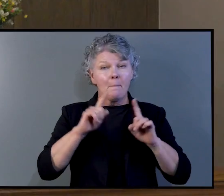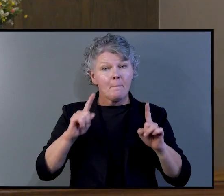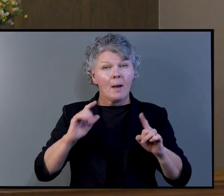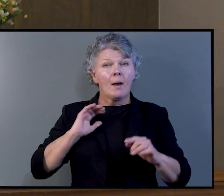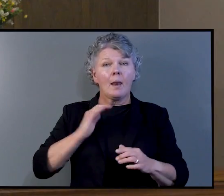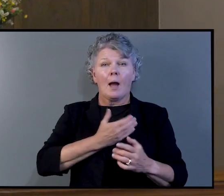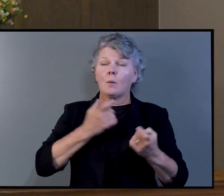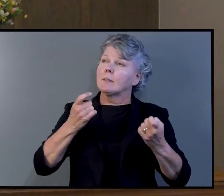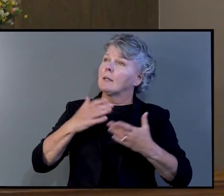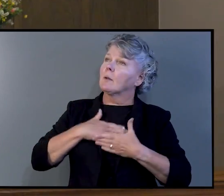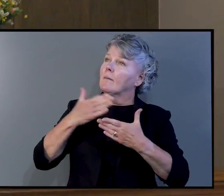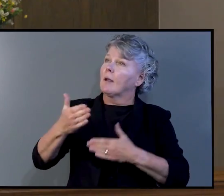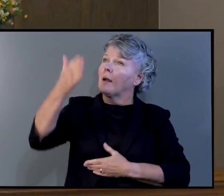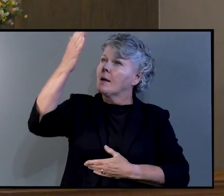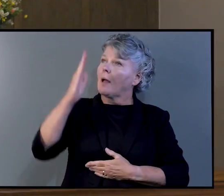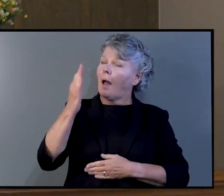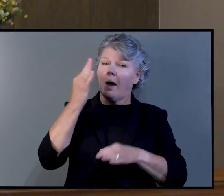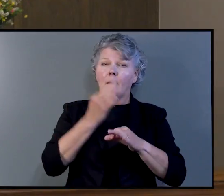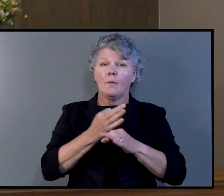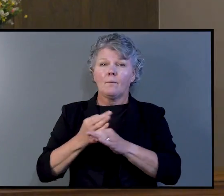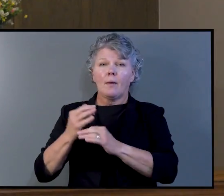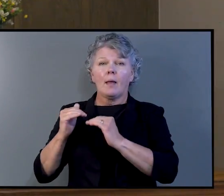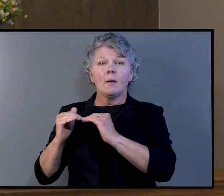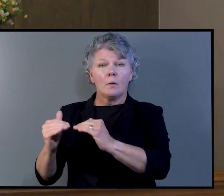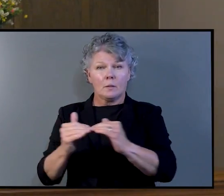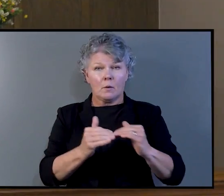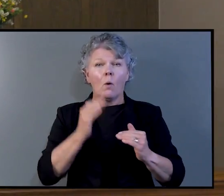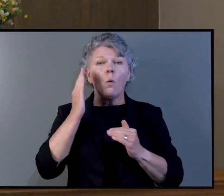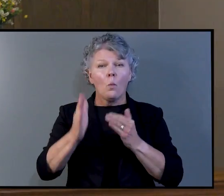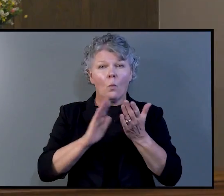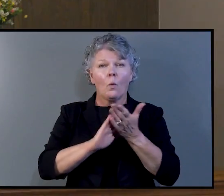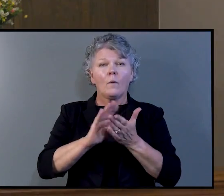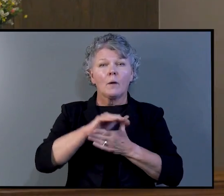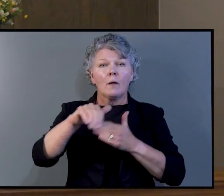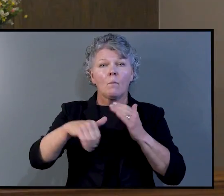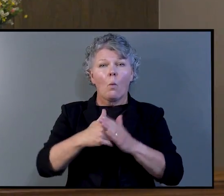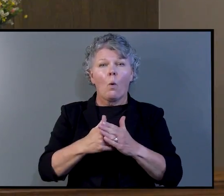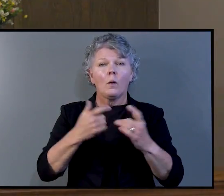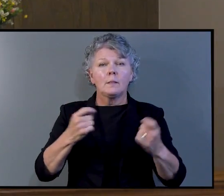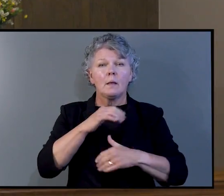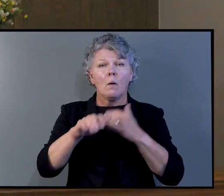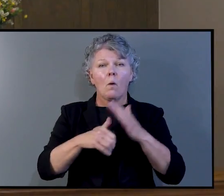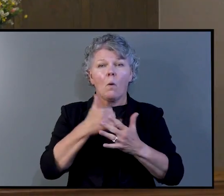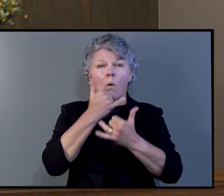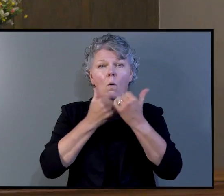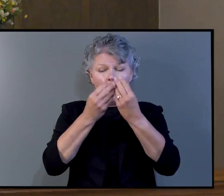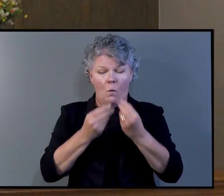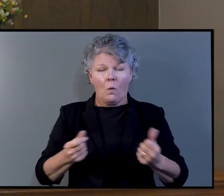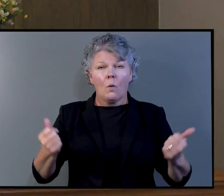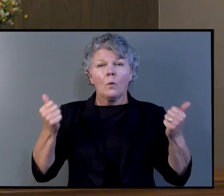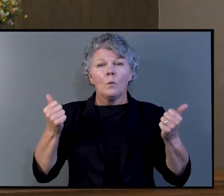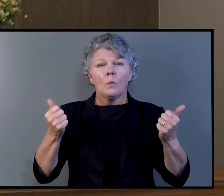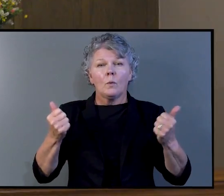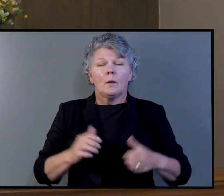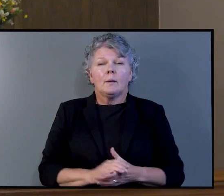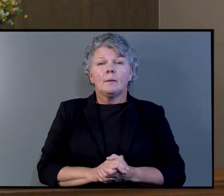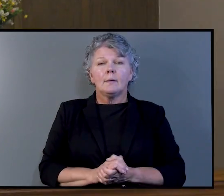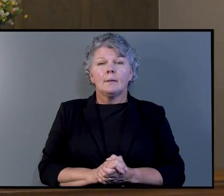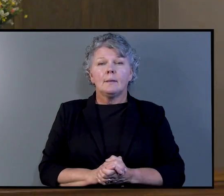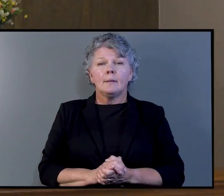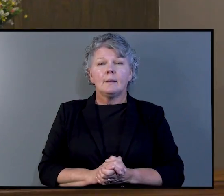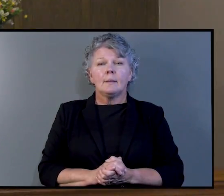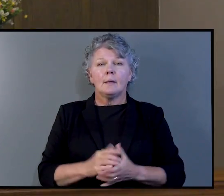us. But if we confess our sins, God, who is faithful and just, will forgive our sins and cleanse us from all